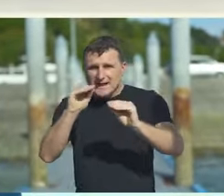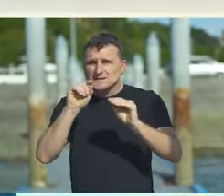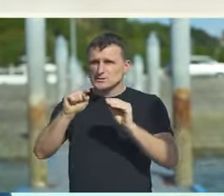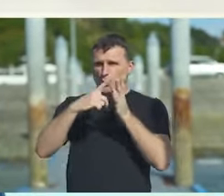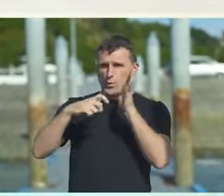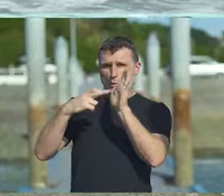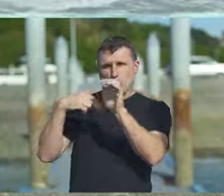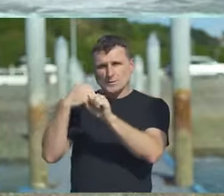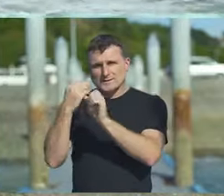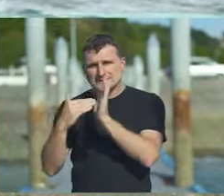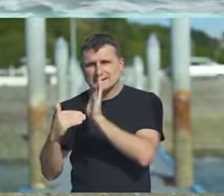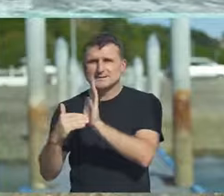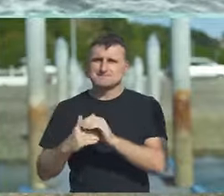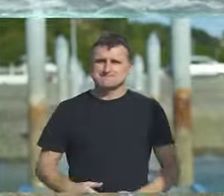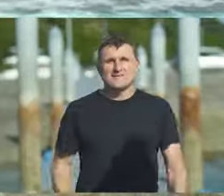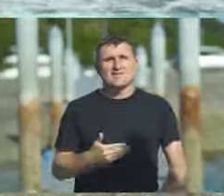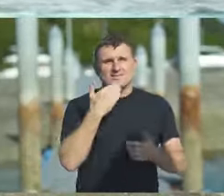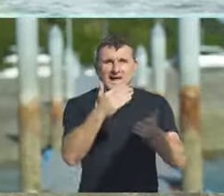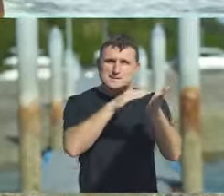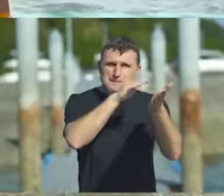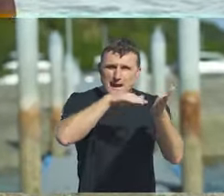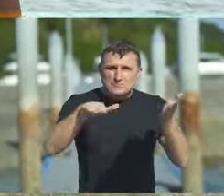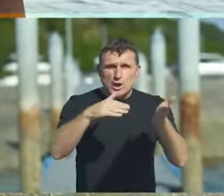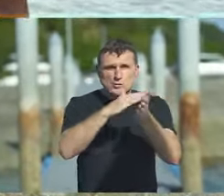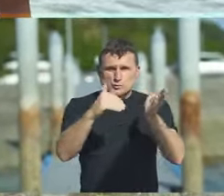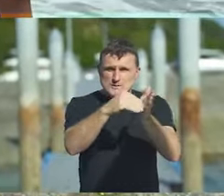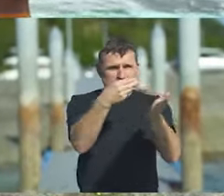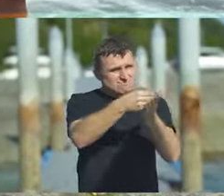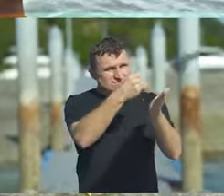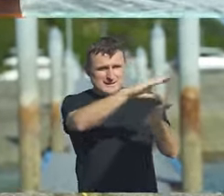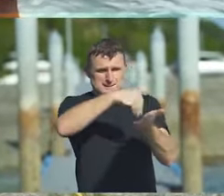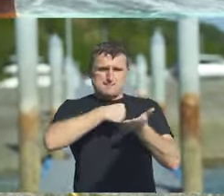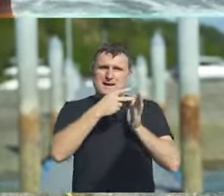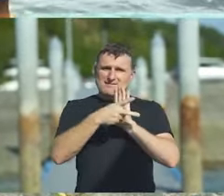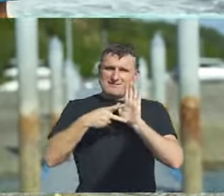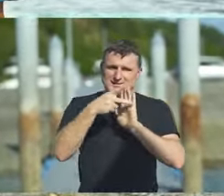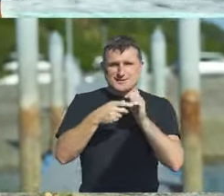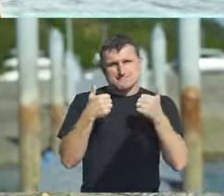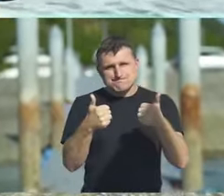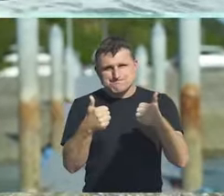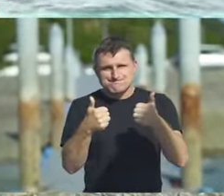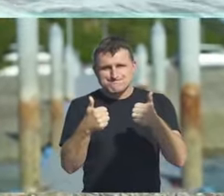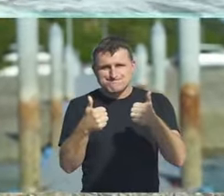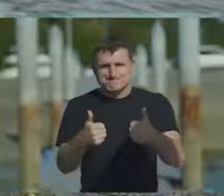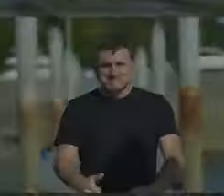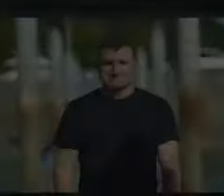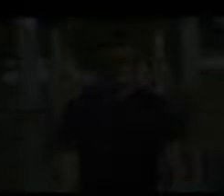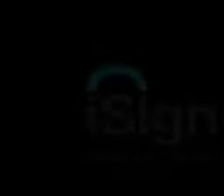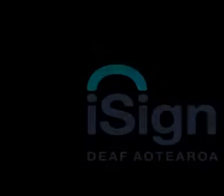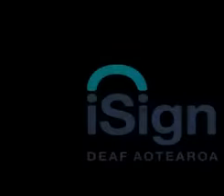www.boatingeducation.org.nz. A big shout out to Maritime New Zealand for funding this video.